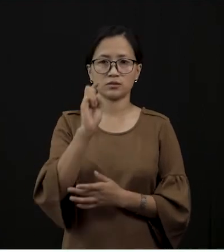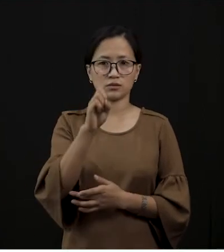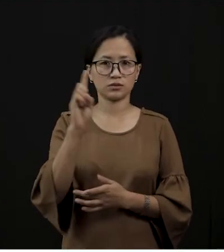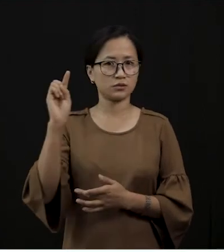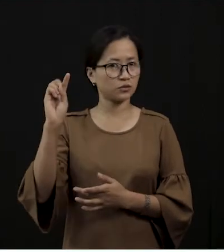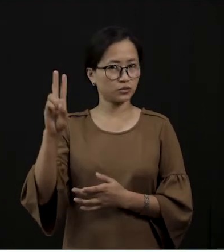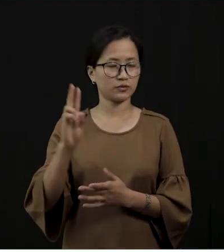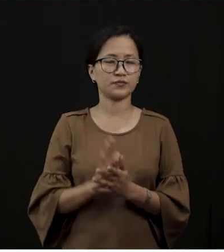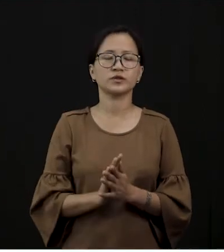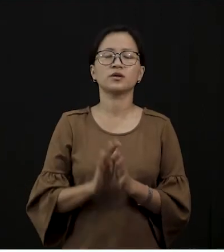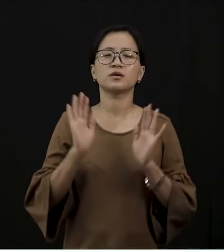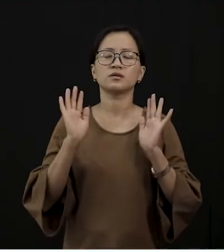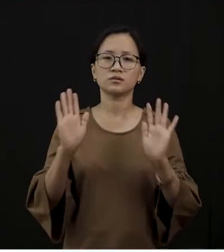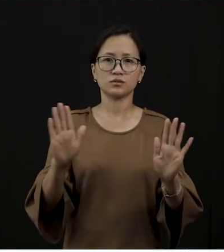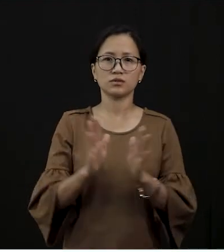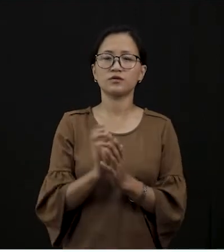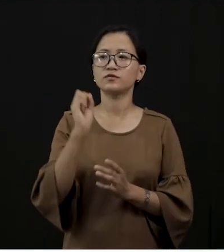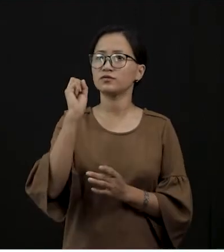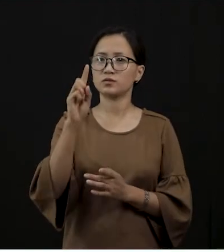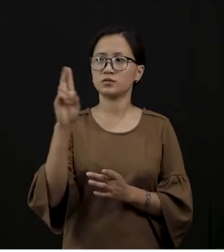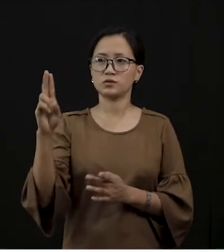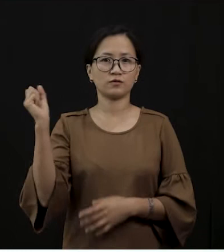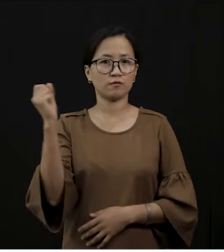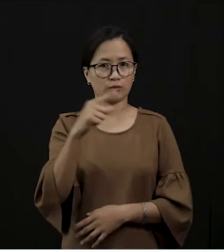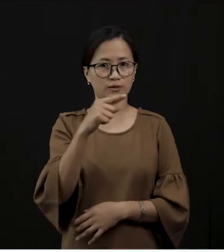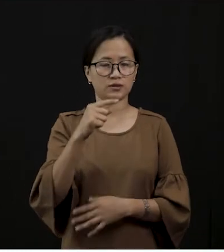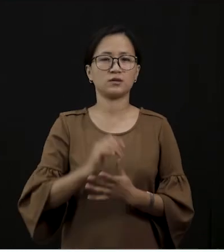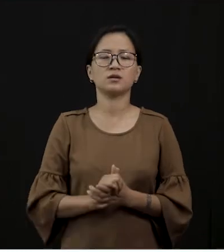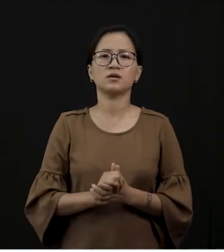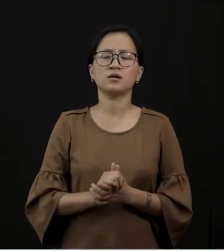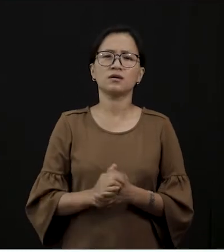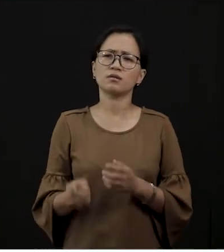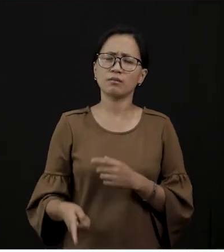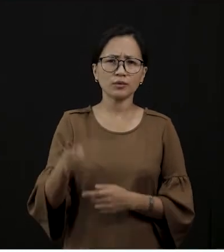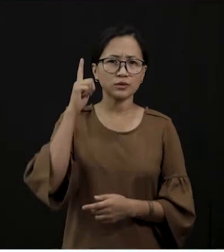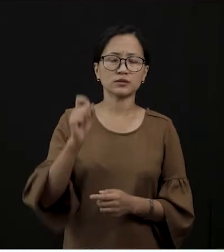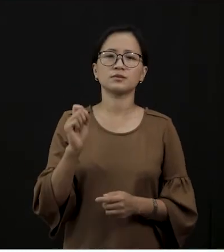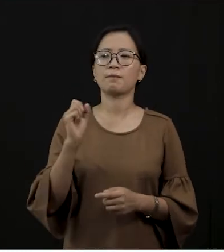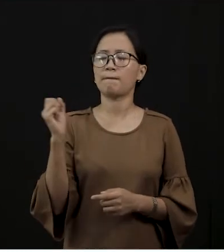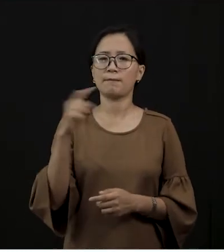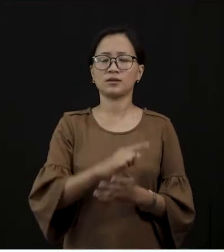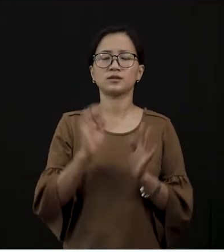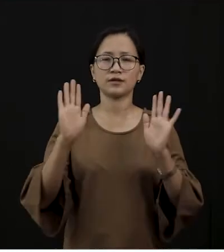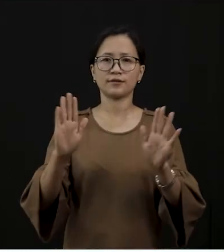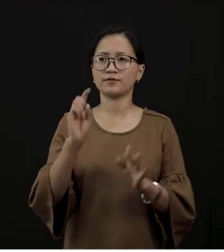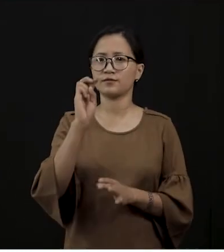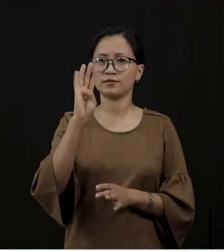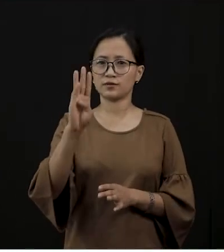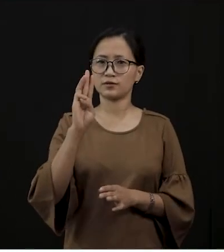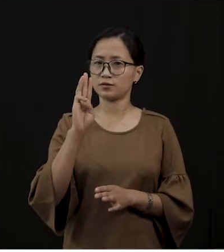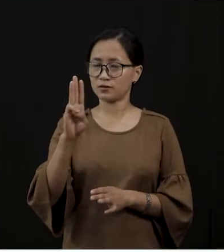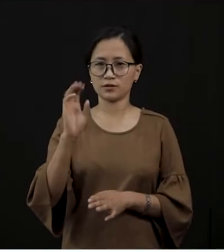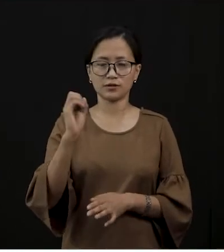11, 12. It has 12 months. Most months have 30 days or